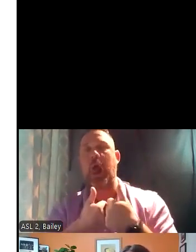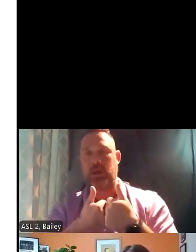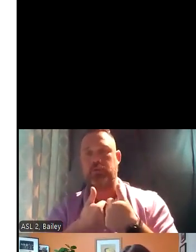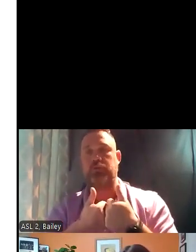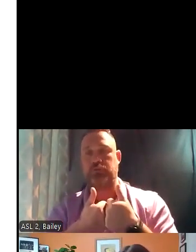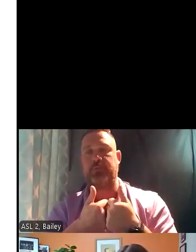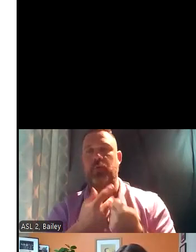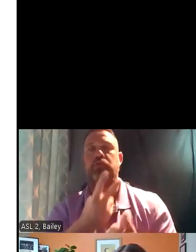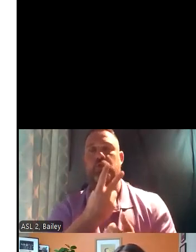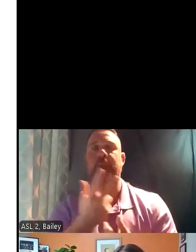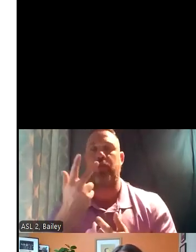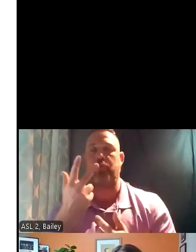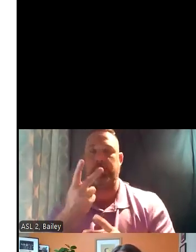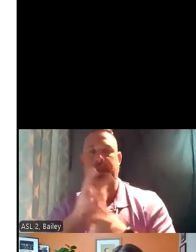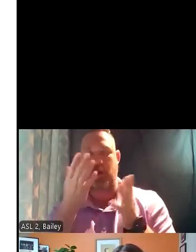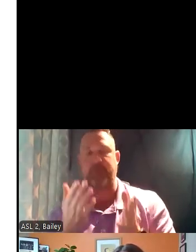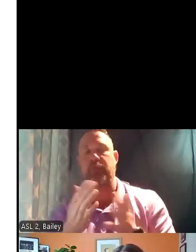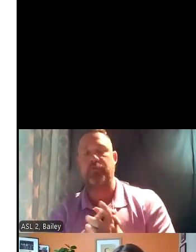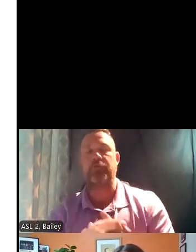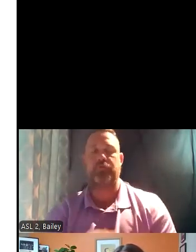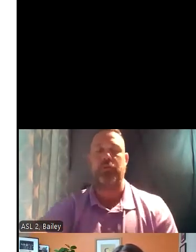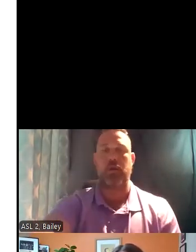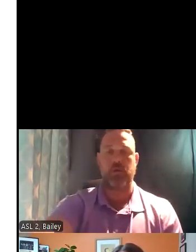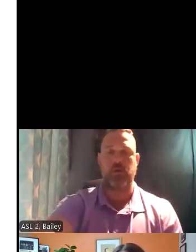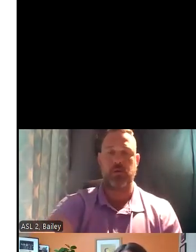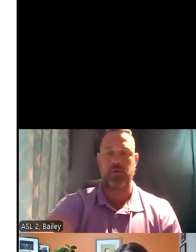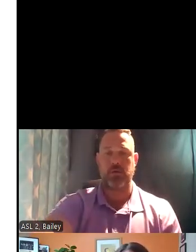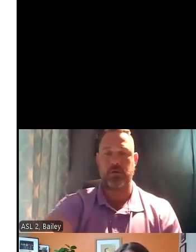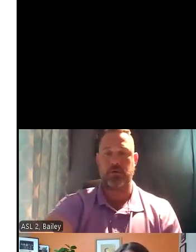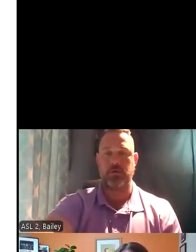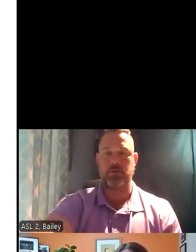out of 3 caregivers. Next slide, please.